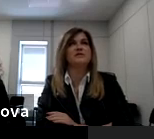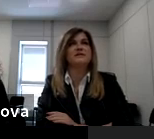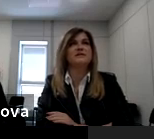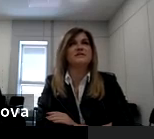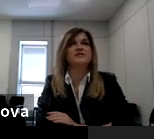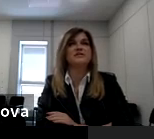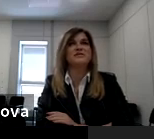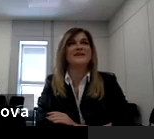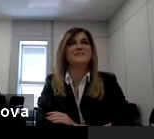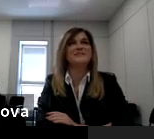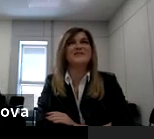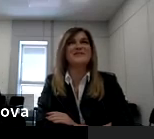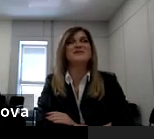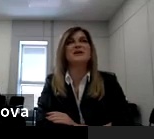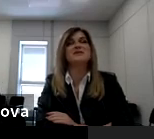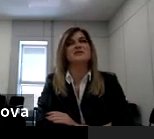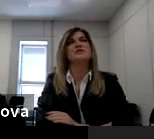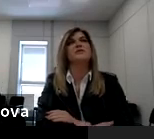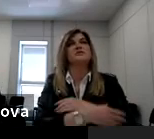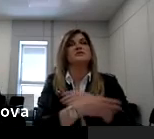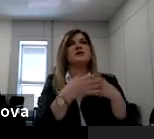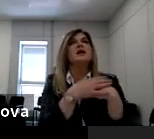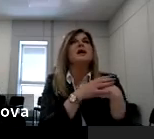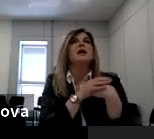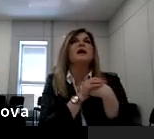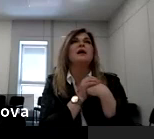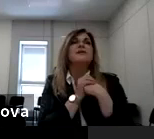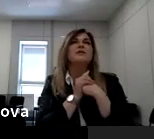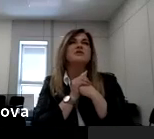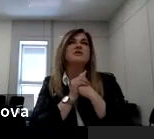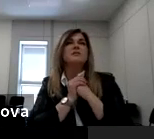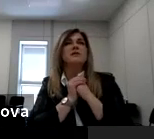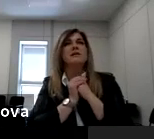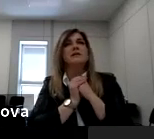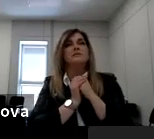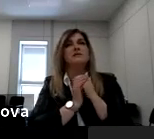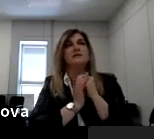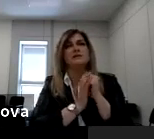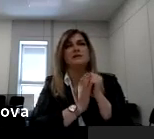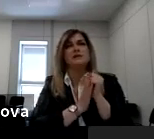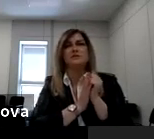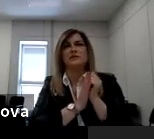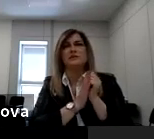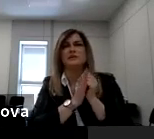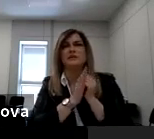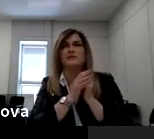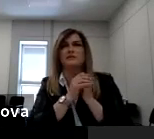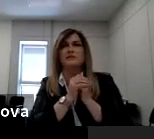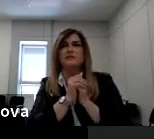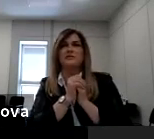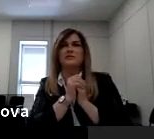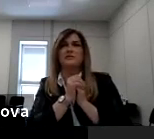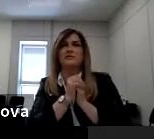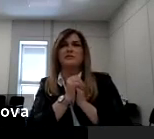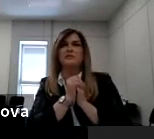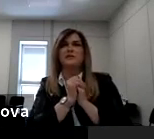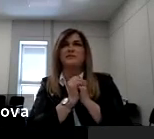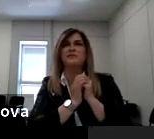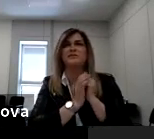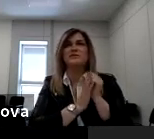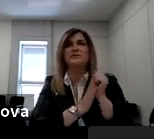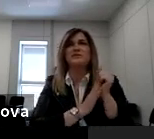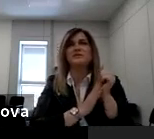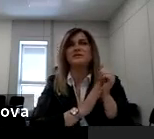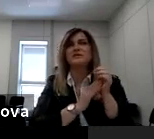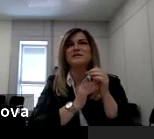actually, that's just one person who asked 2 questions. The question about light and building, I do not understand it, actually. What